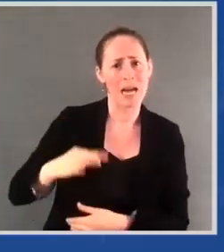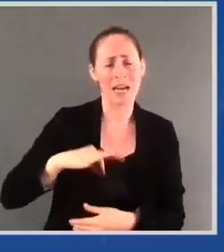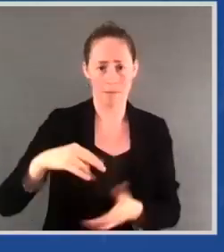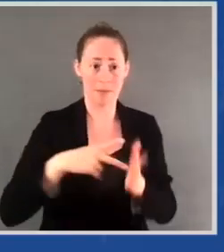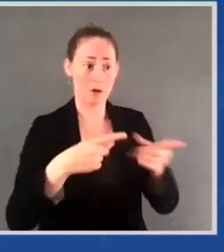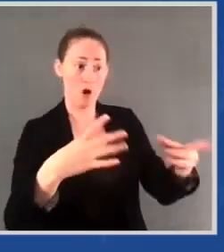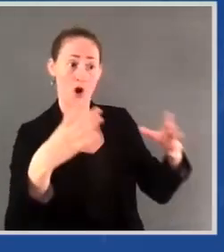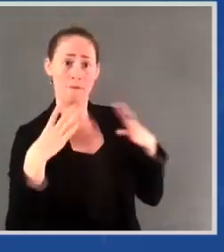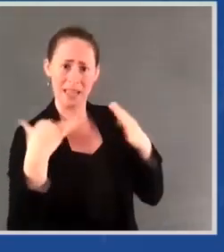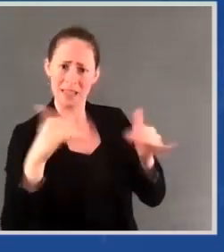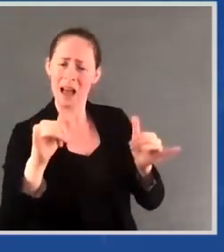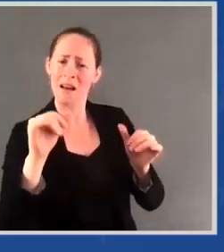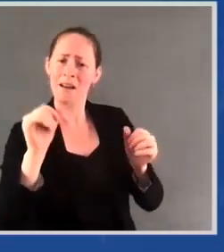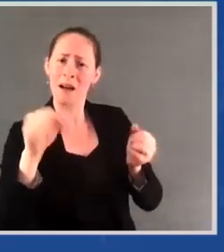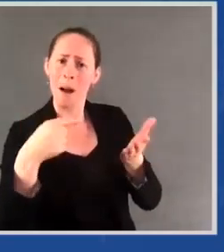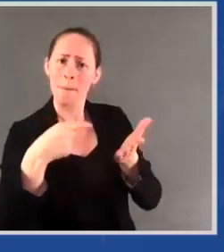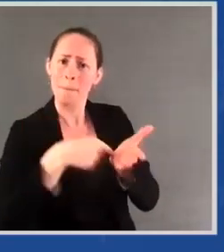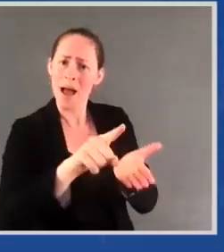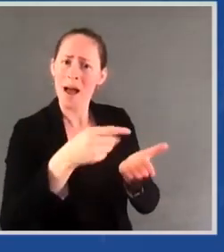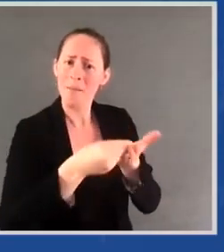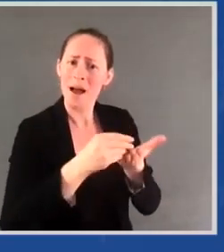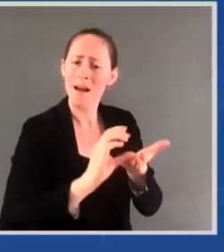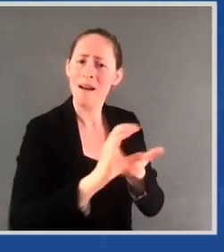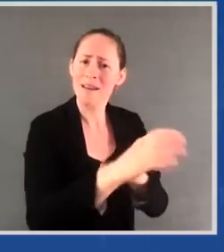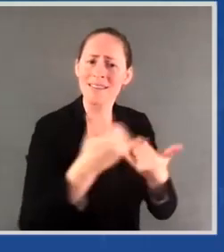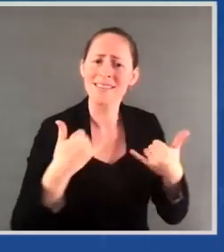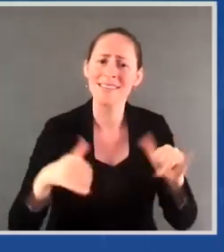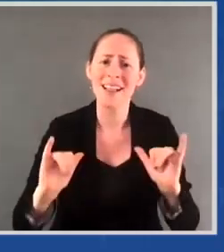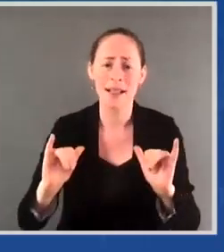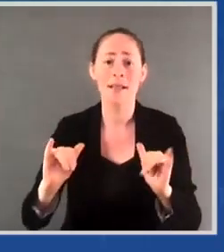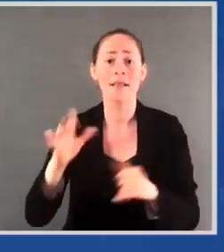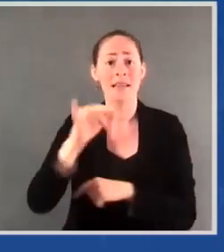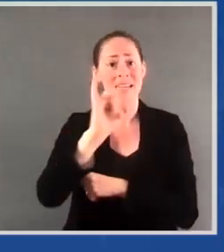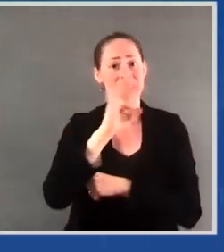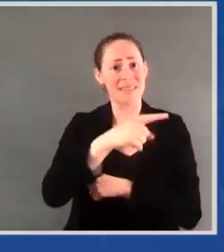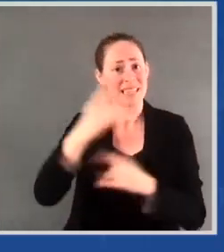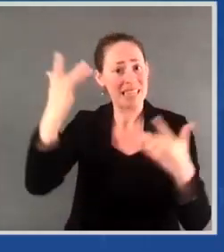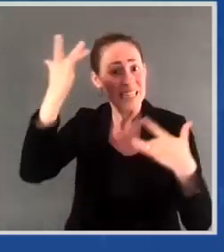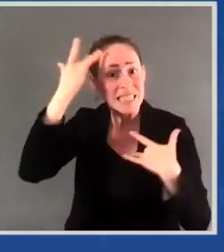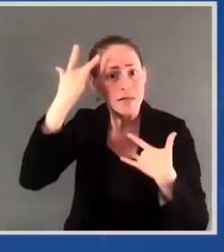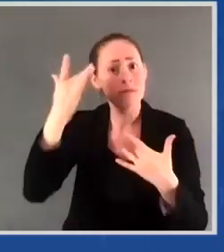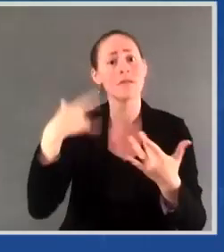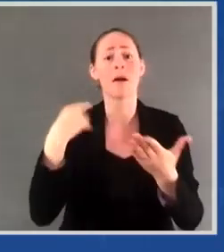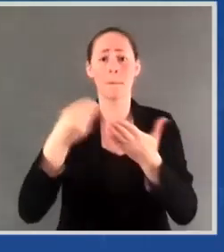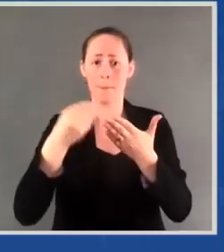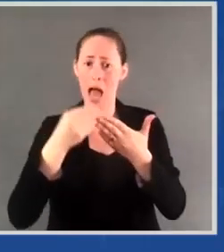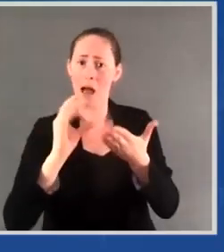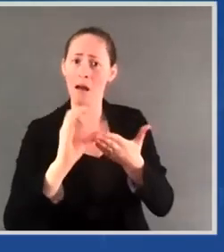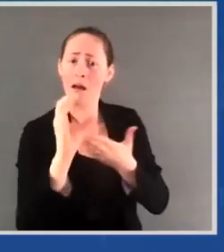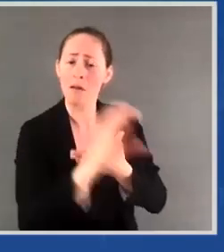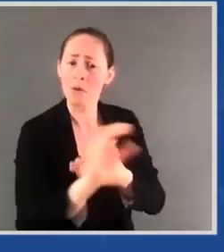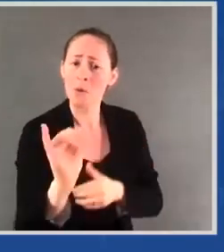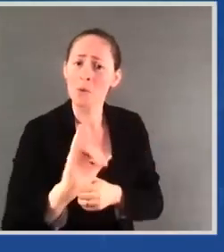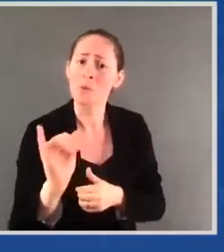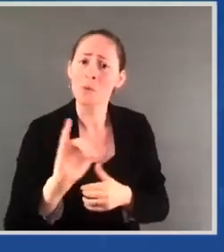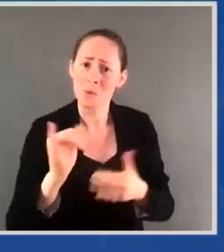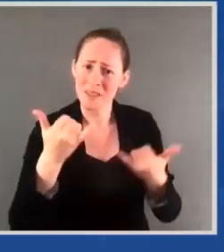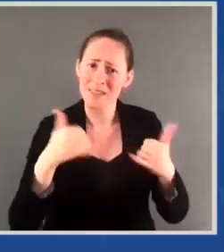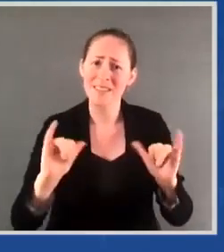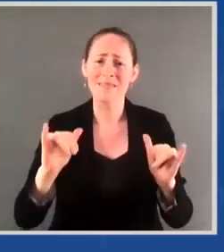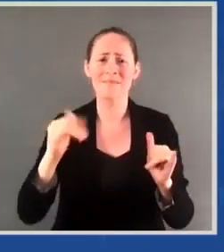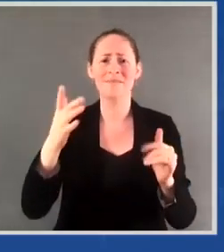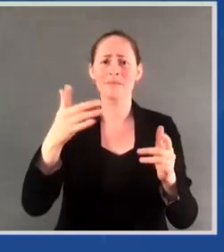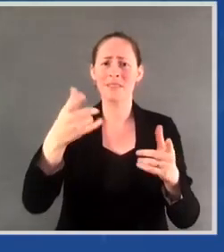vaccinated and recover if they need be. And for anyone who still questions, that's okay. You still